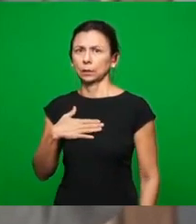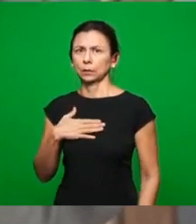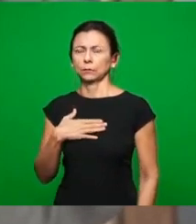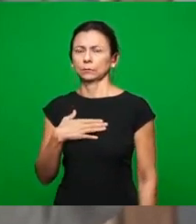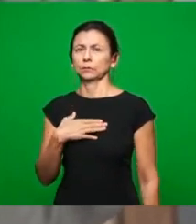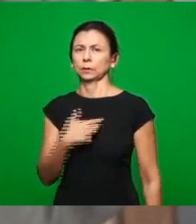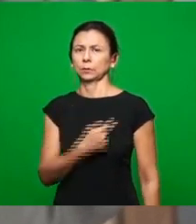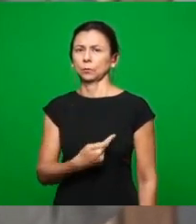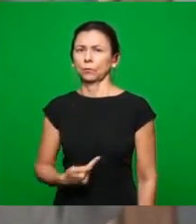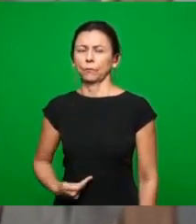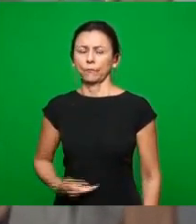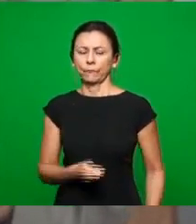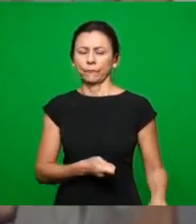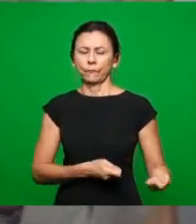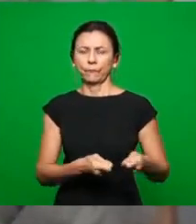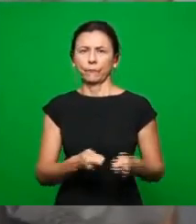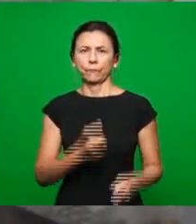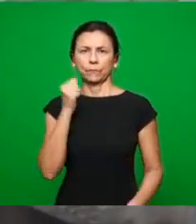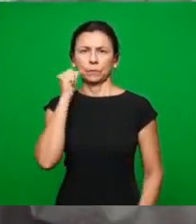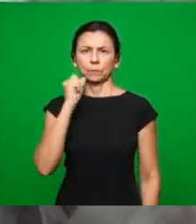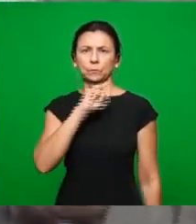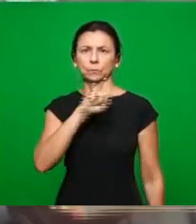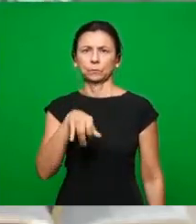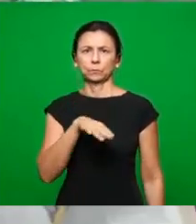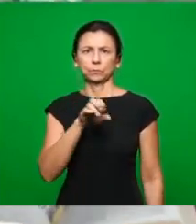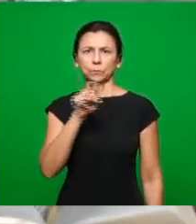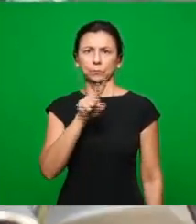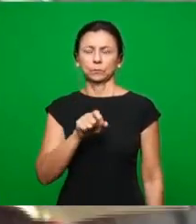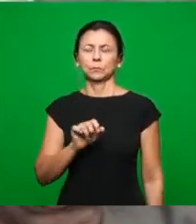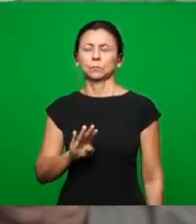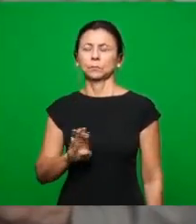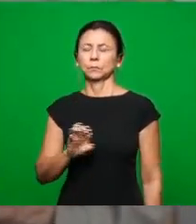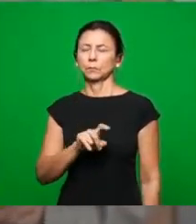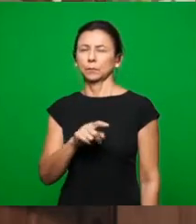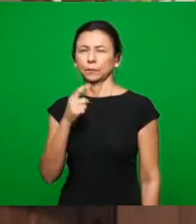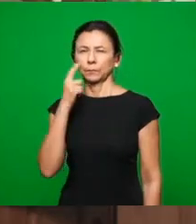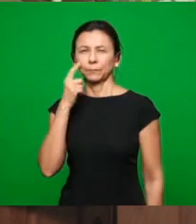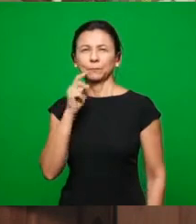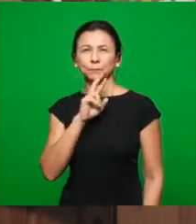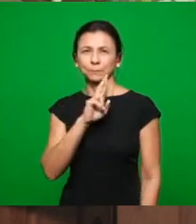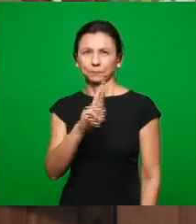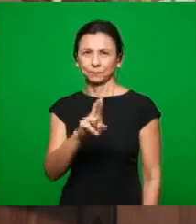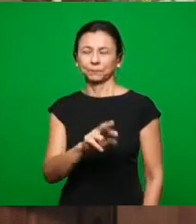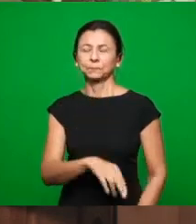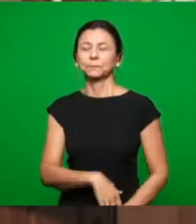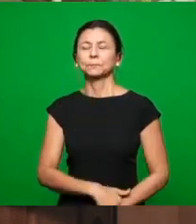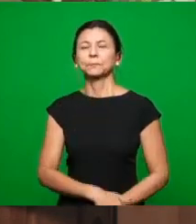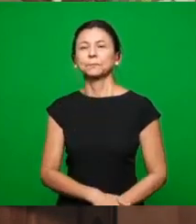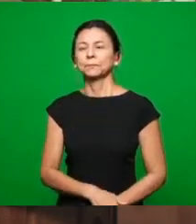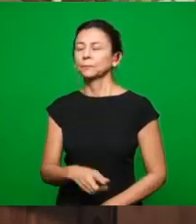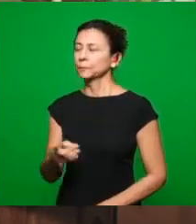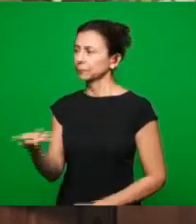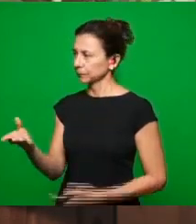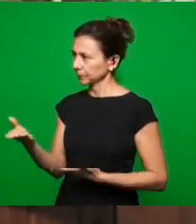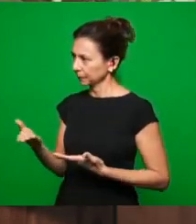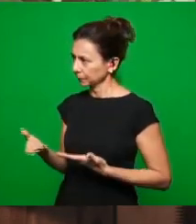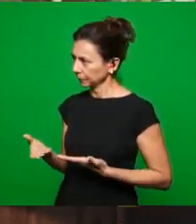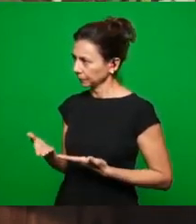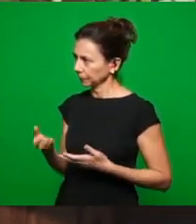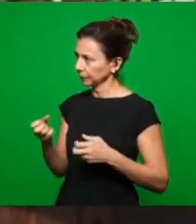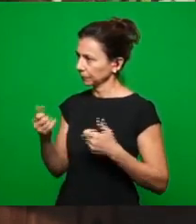of a government of Jezebel. So the brethren were surely able to find this answer. Any comment,